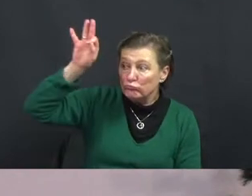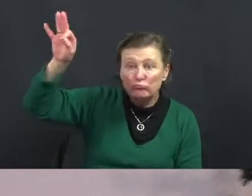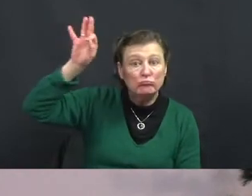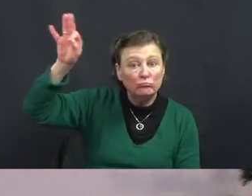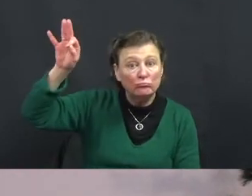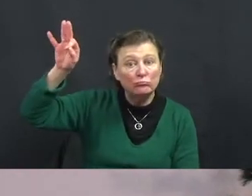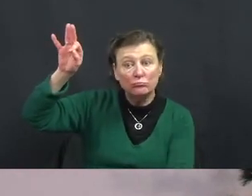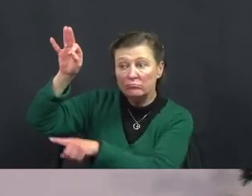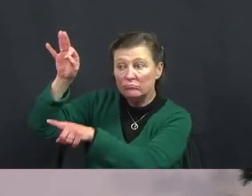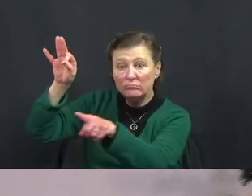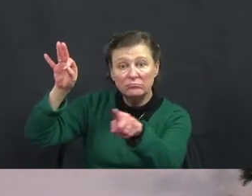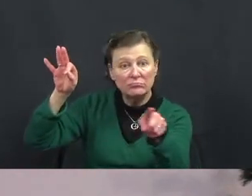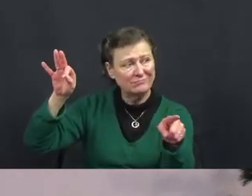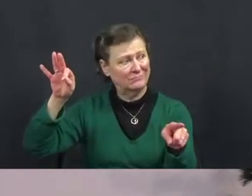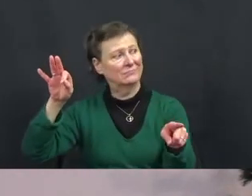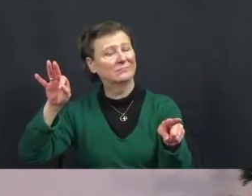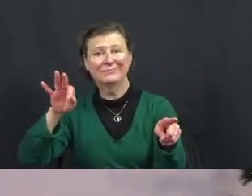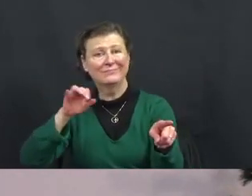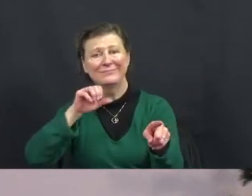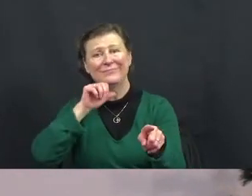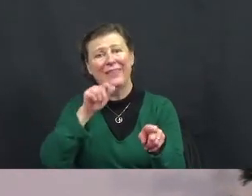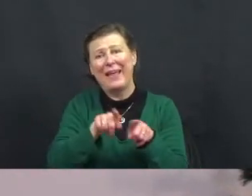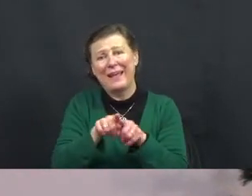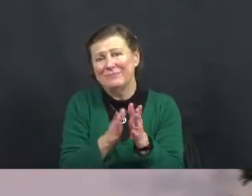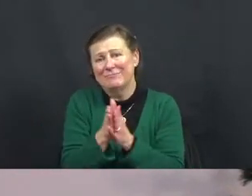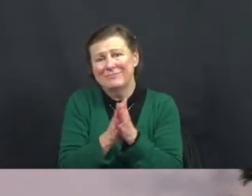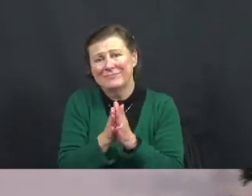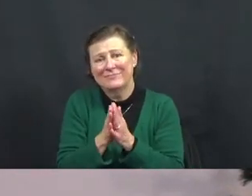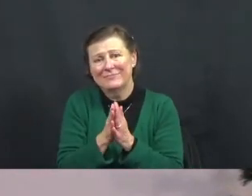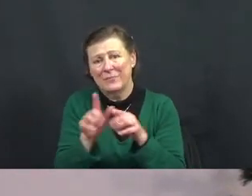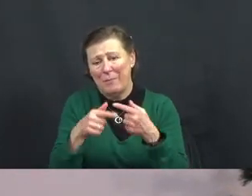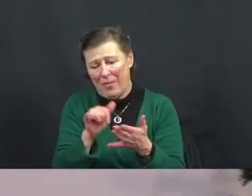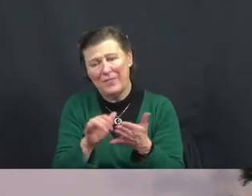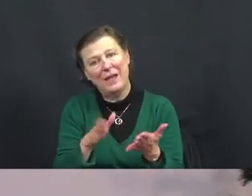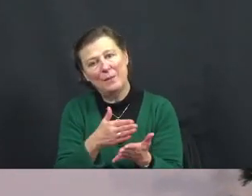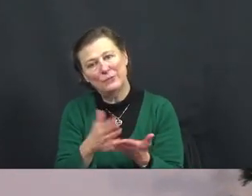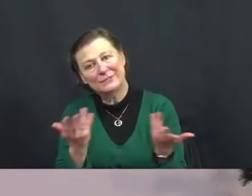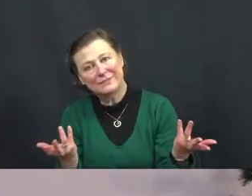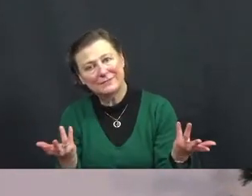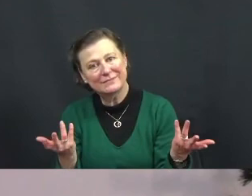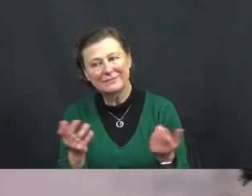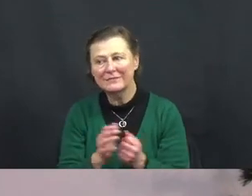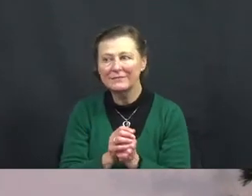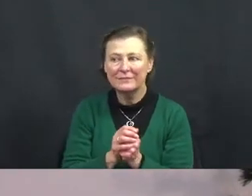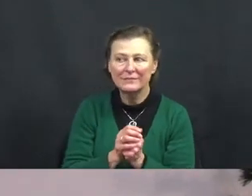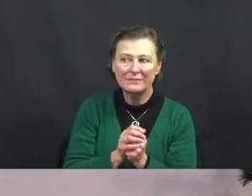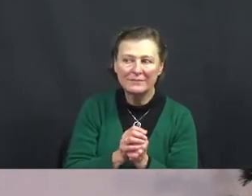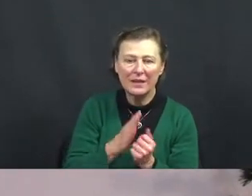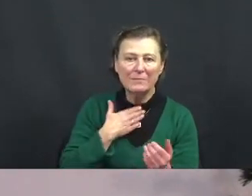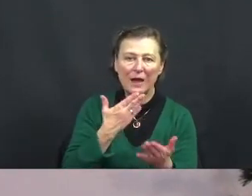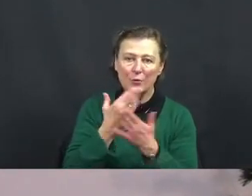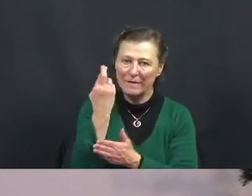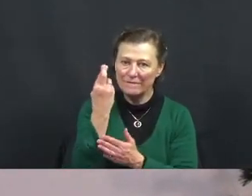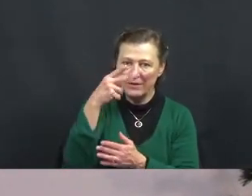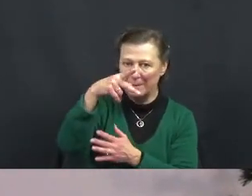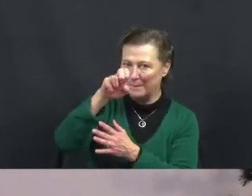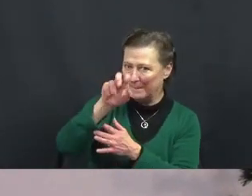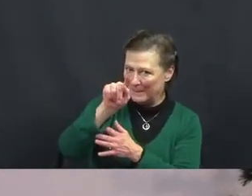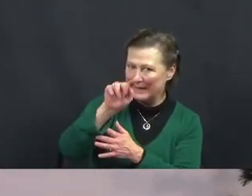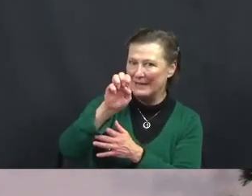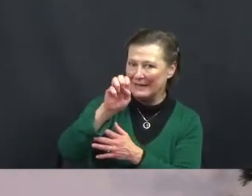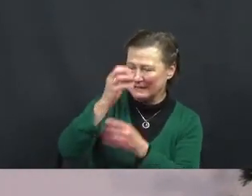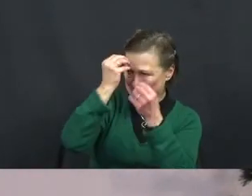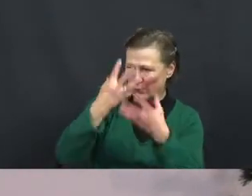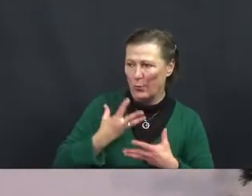were generally not nearly as enthusiastic about the music. My good friend Pete tells